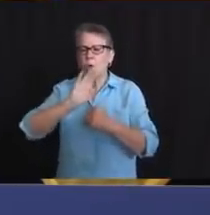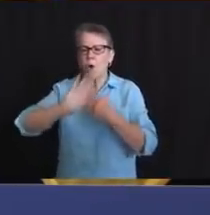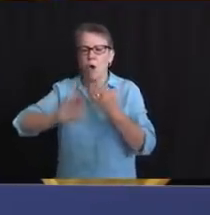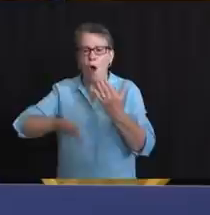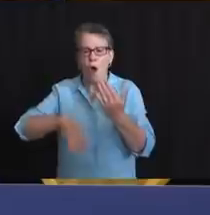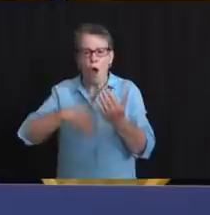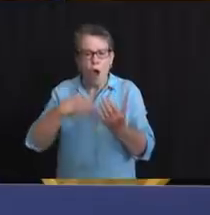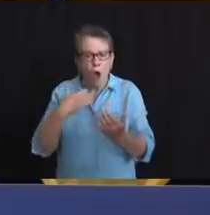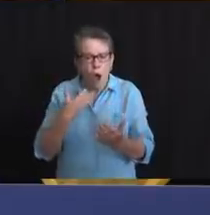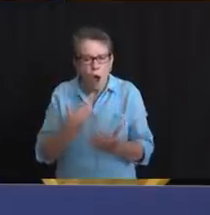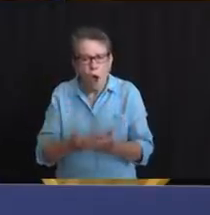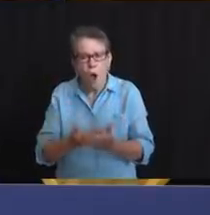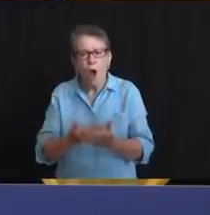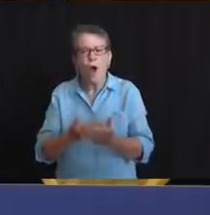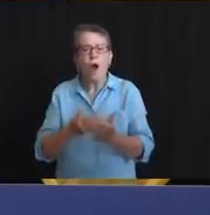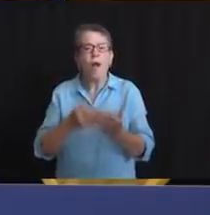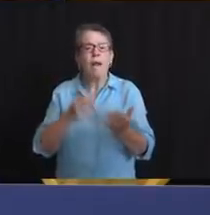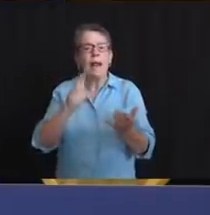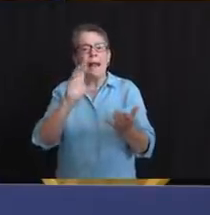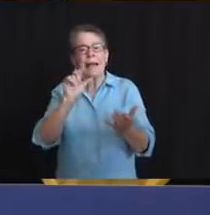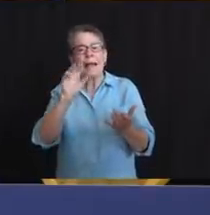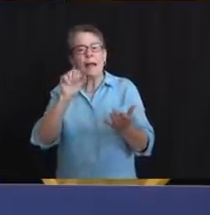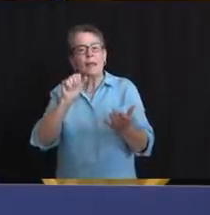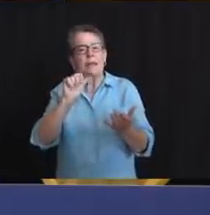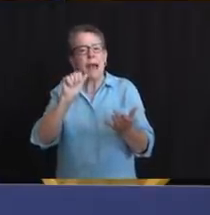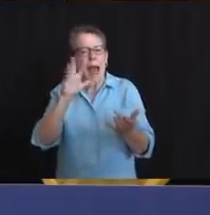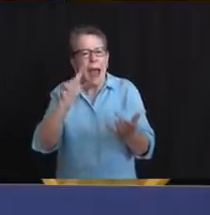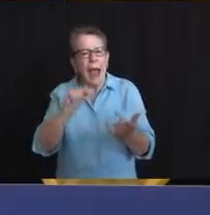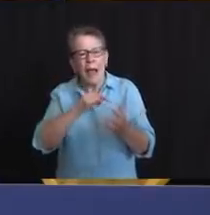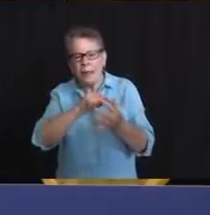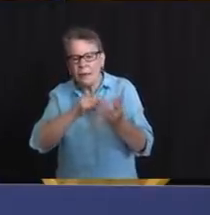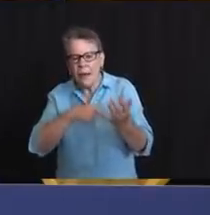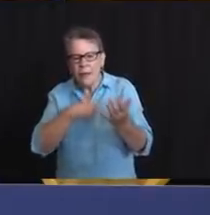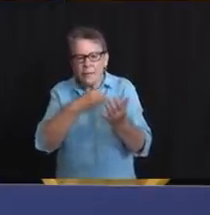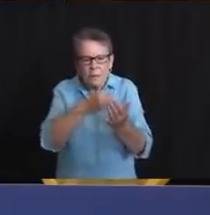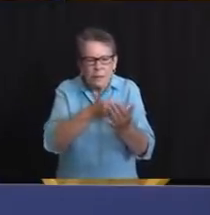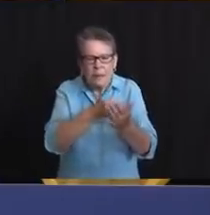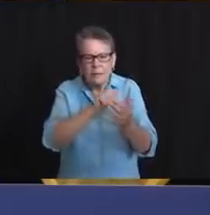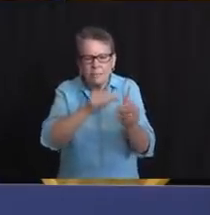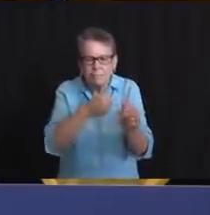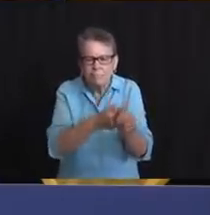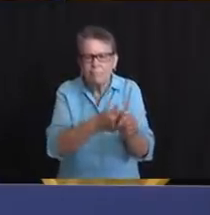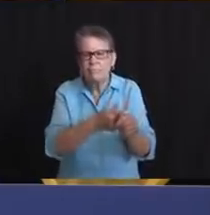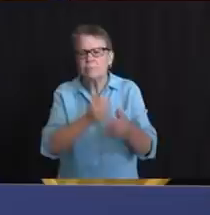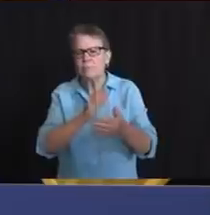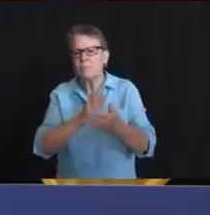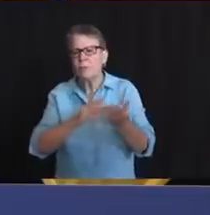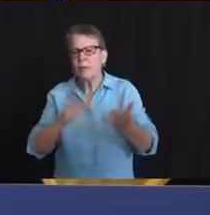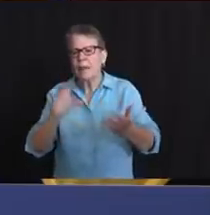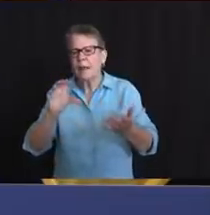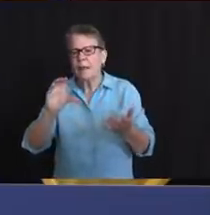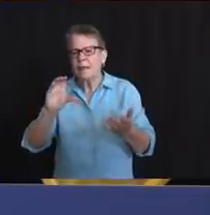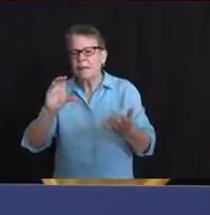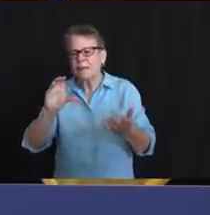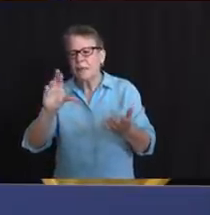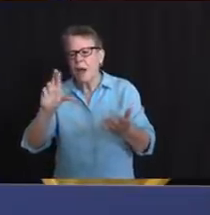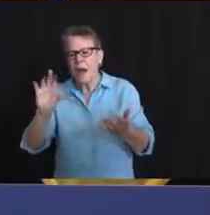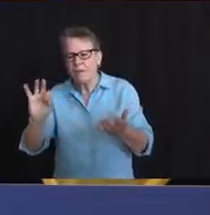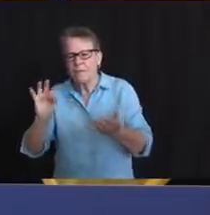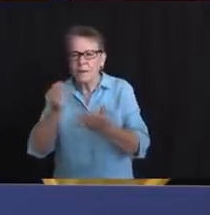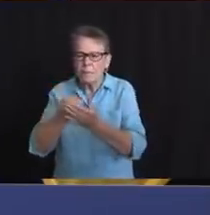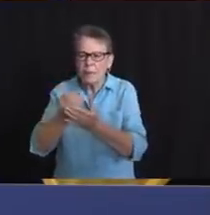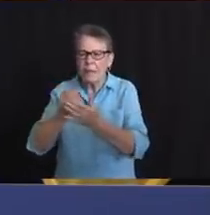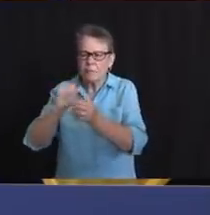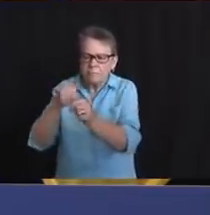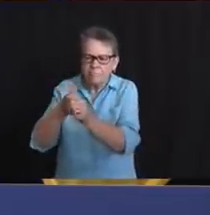coronavirus relief fund money, CRF money. We've done that together in many cases.